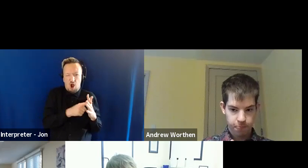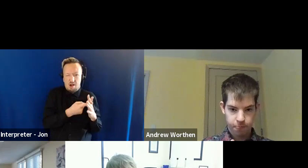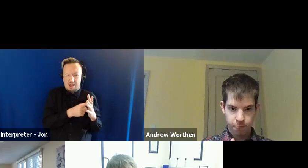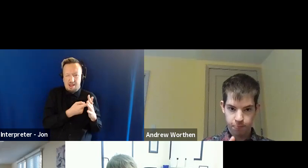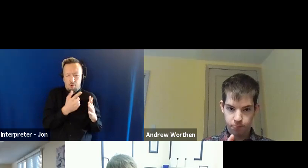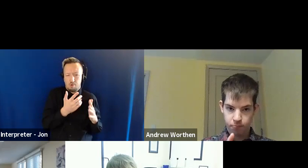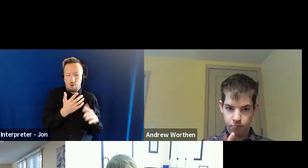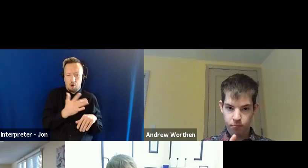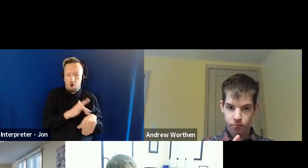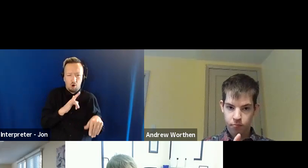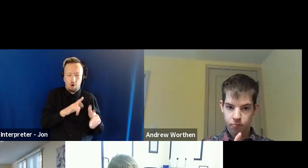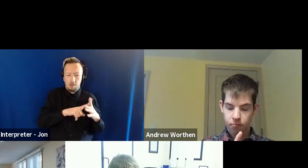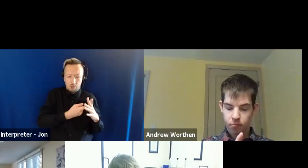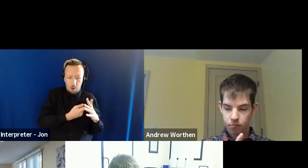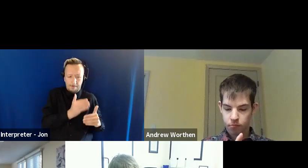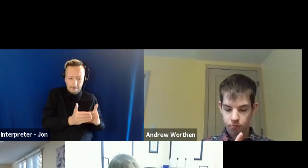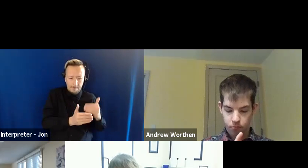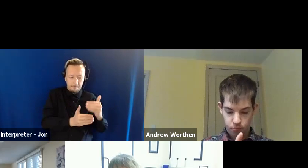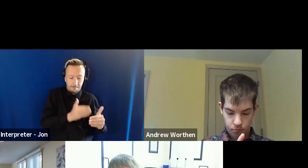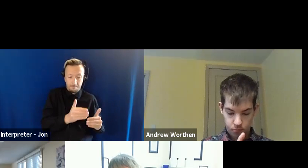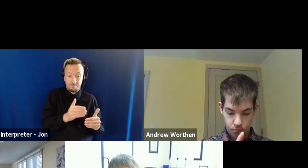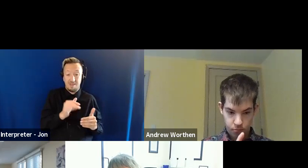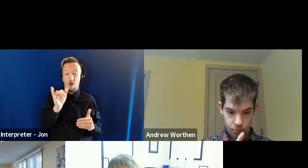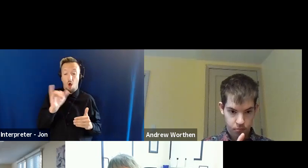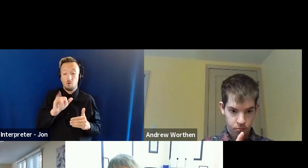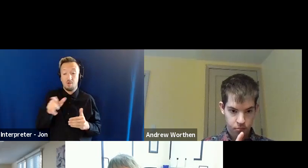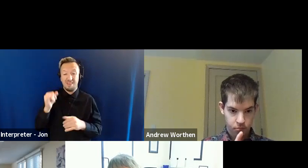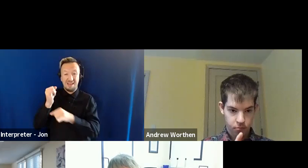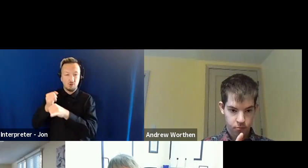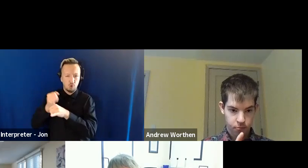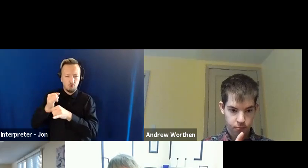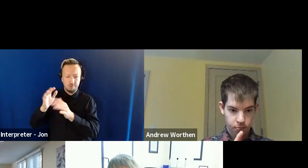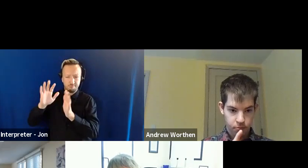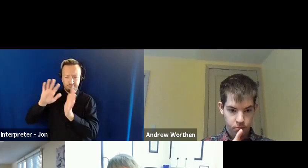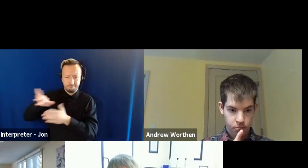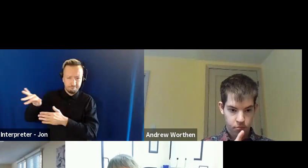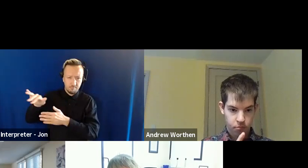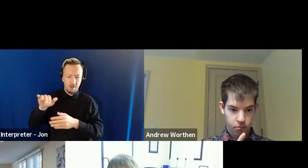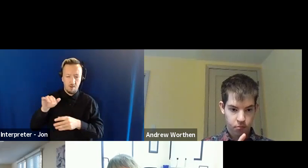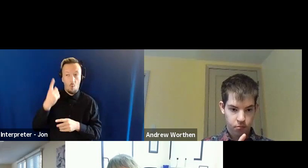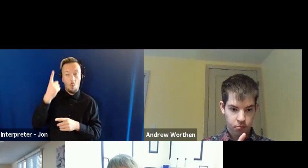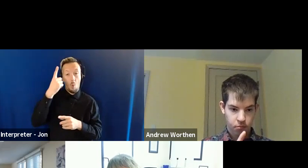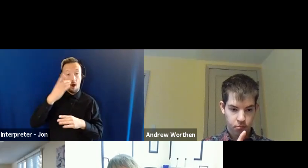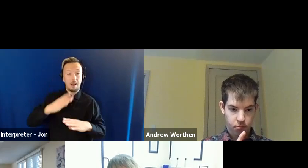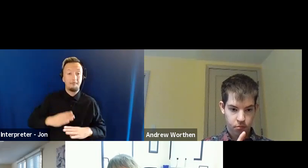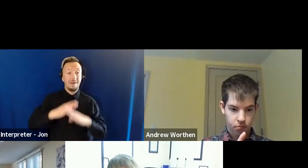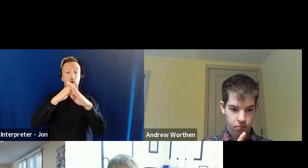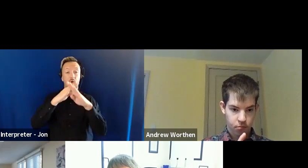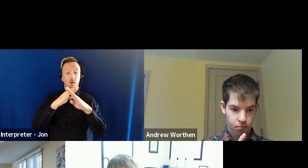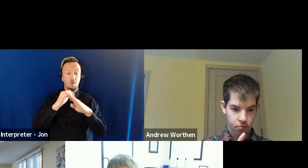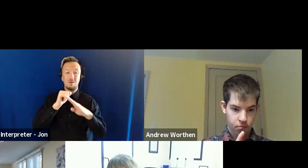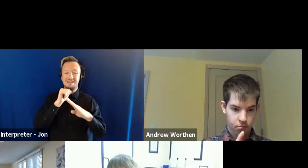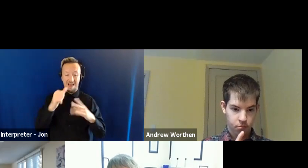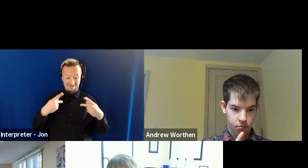we learned in the deinstitutionalization movement also was that one of the biggest barriers to accessibility was not the physical